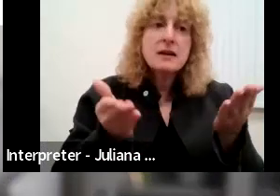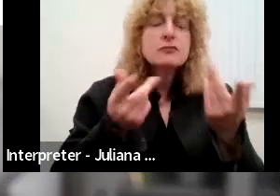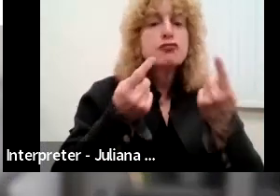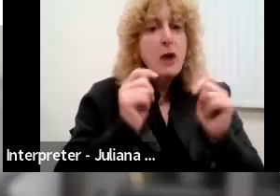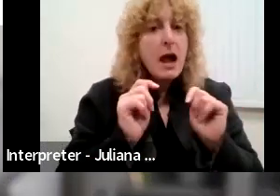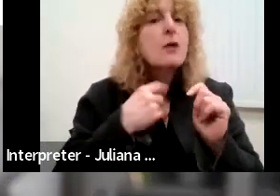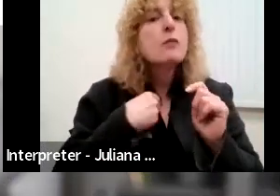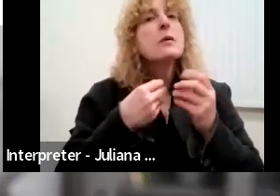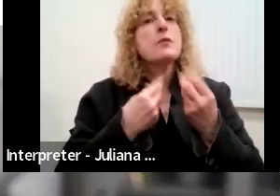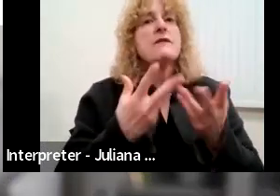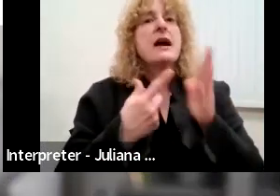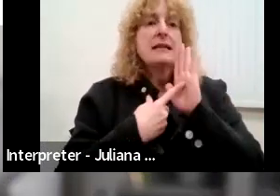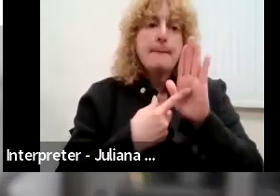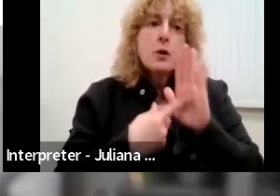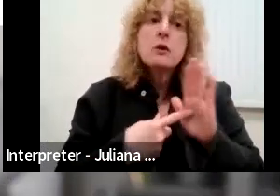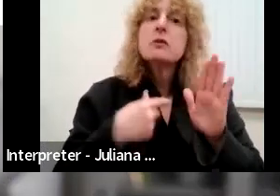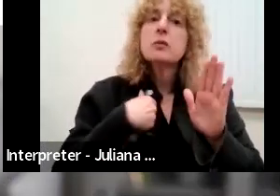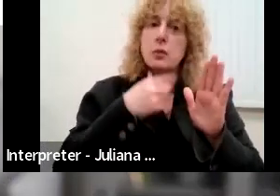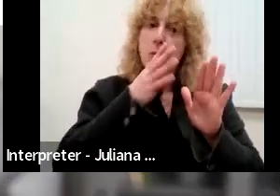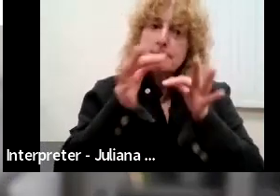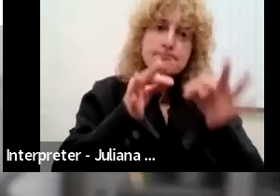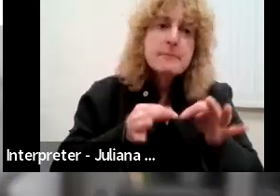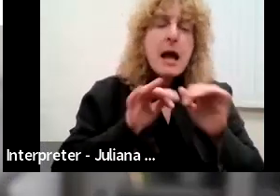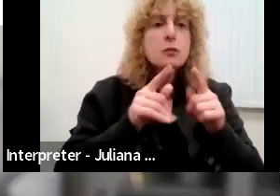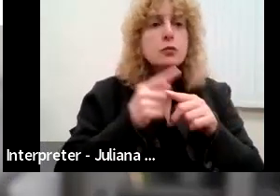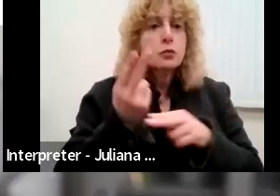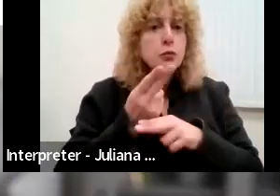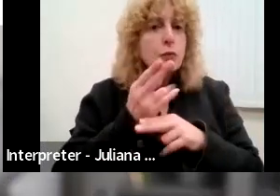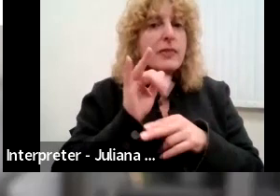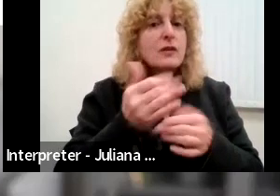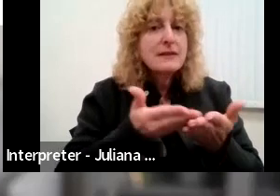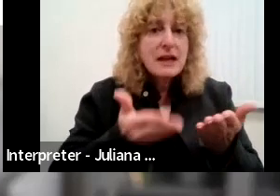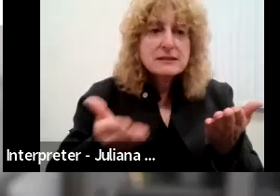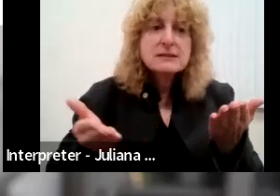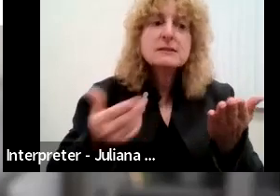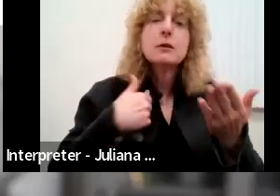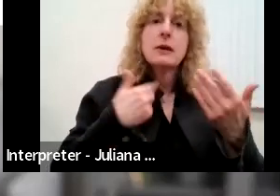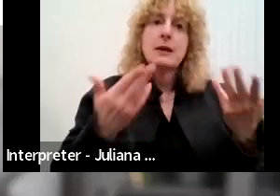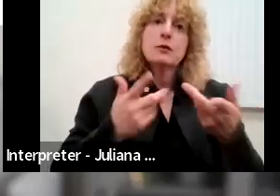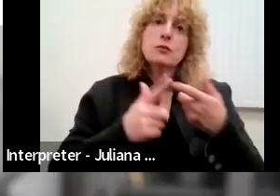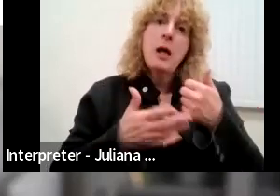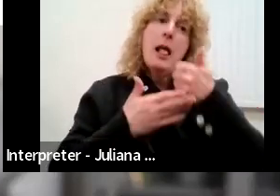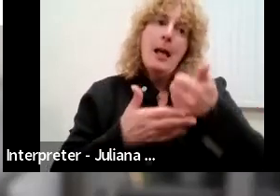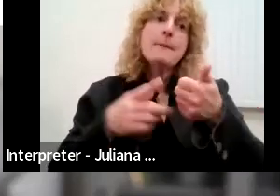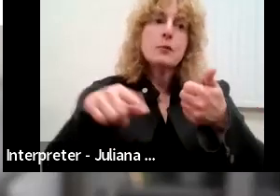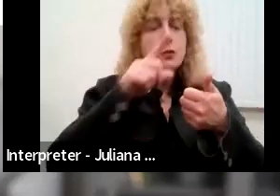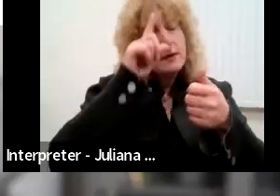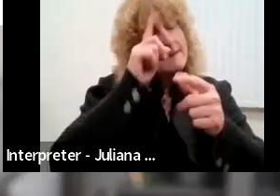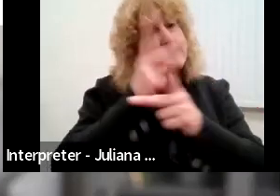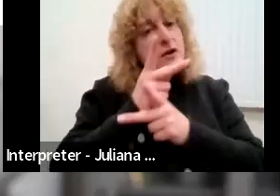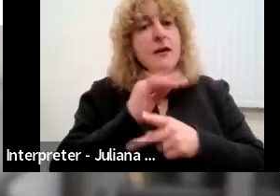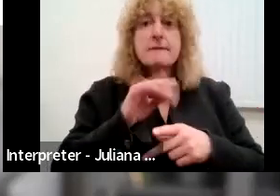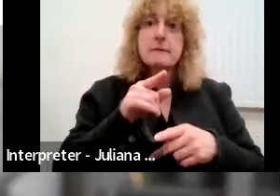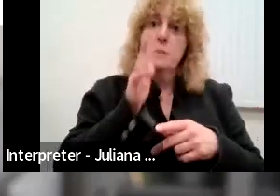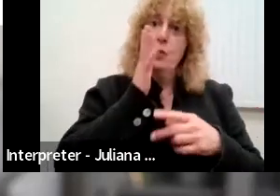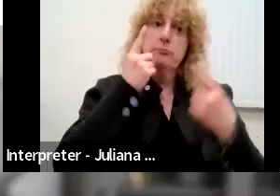provide demonstrations, so we do walk you through how to use these devices. And we're here to help you figure out if this works for